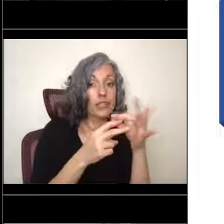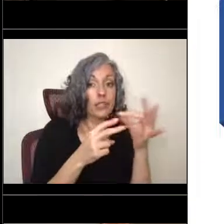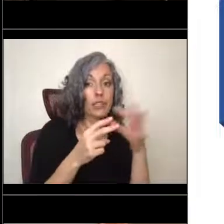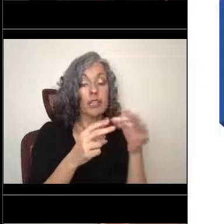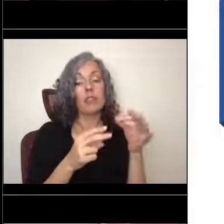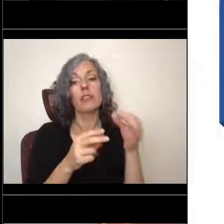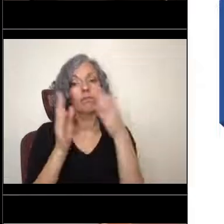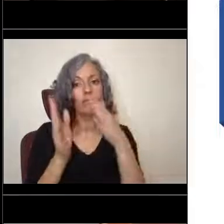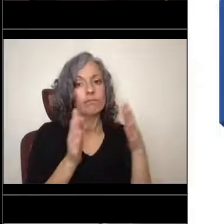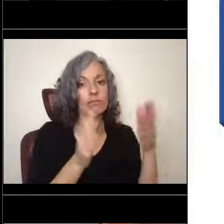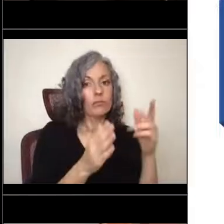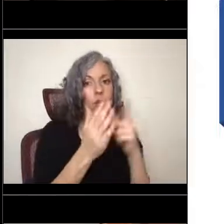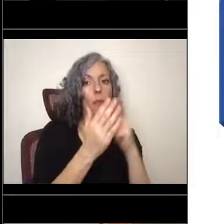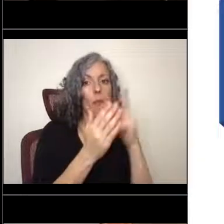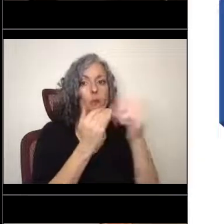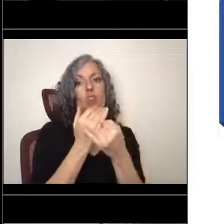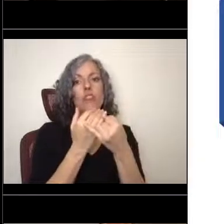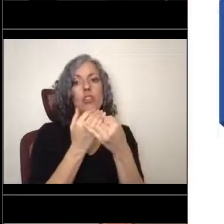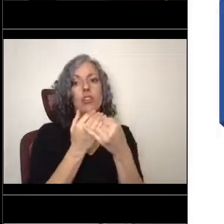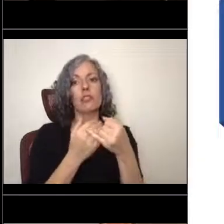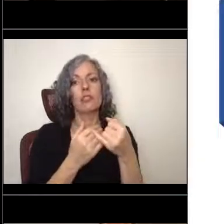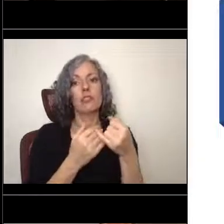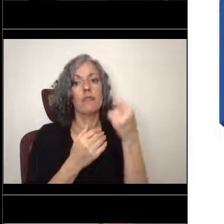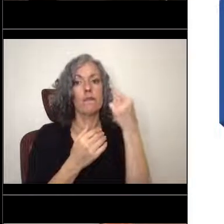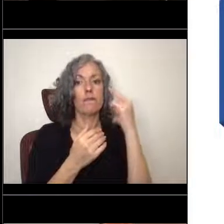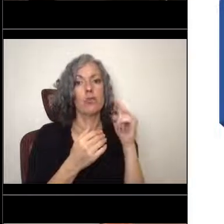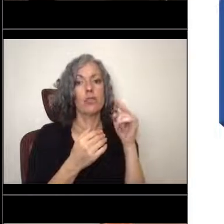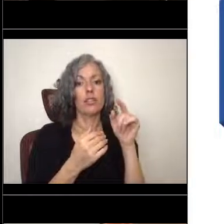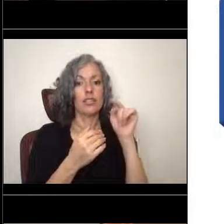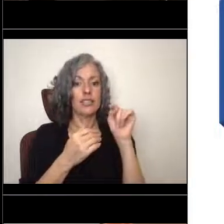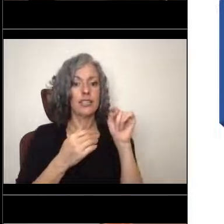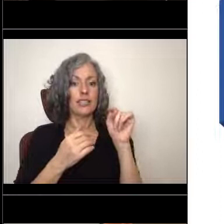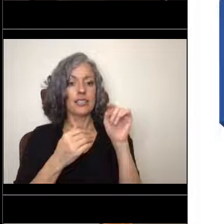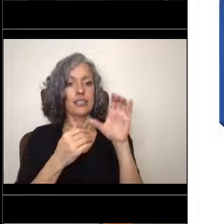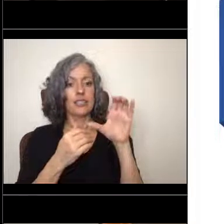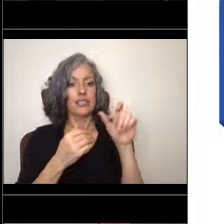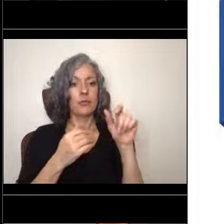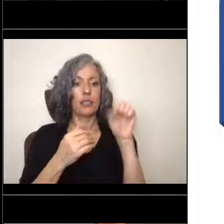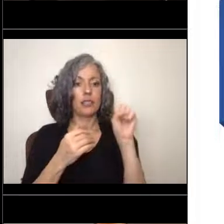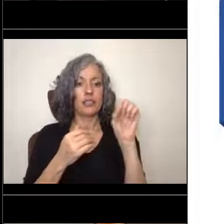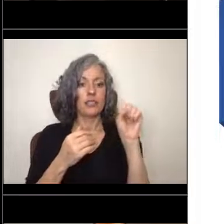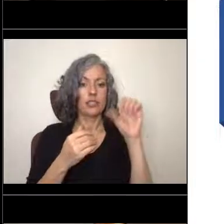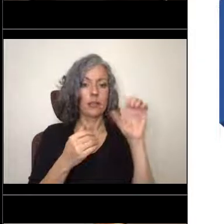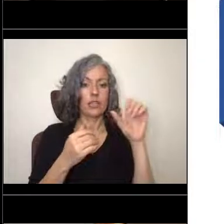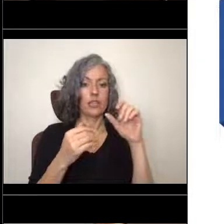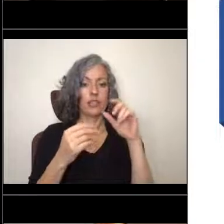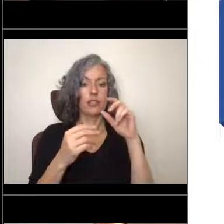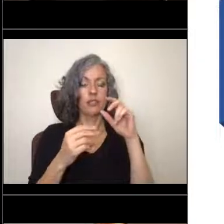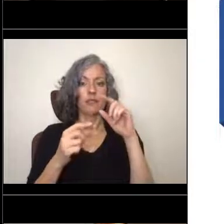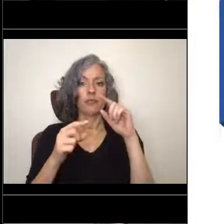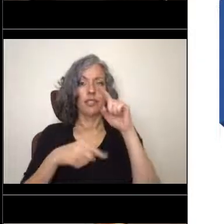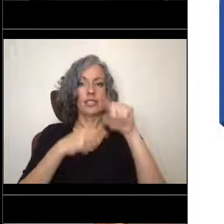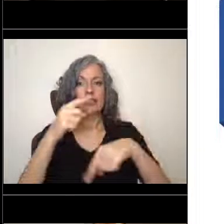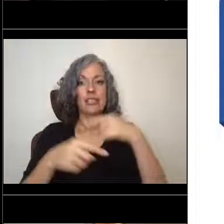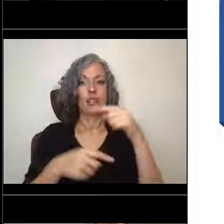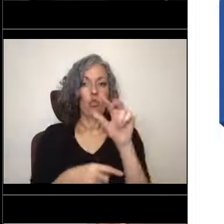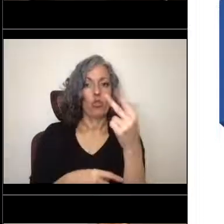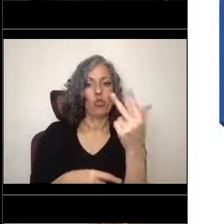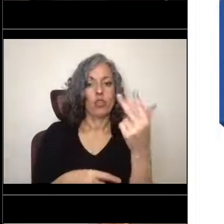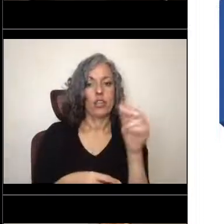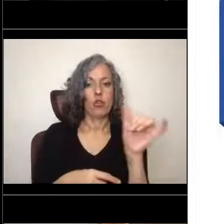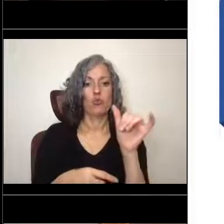prioritizing project nominations for the TSIP and SCCP Cycle 3, as well as creating a process for scoring and